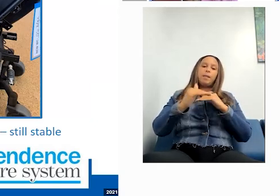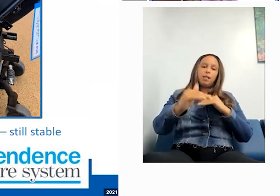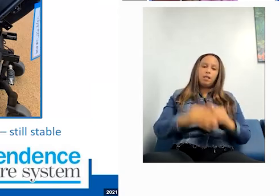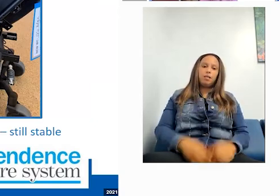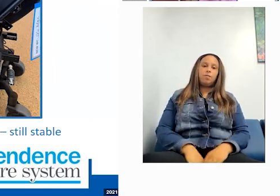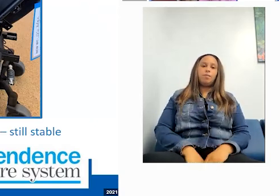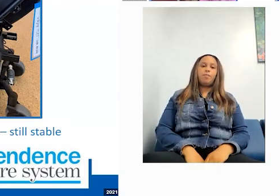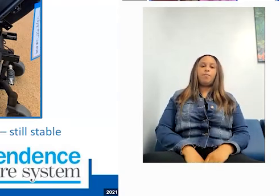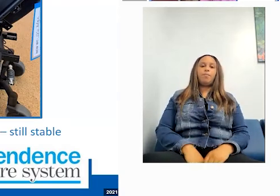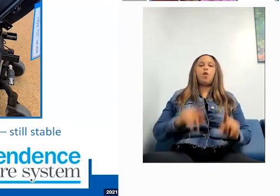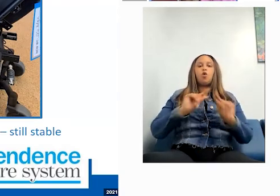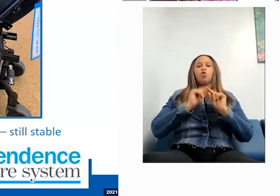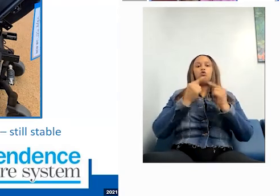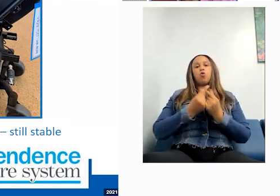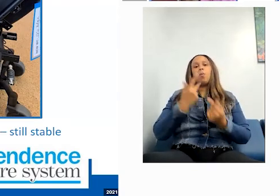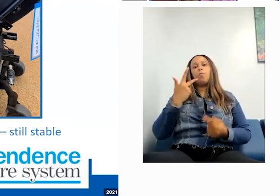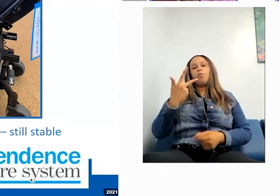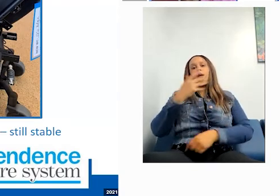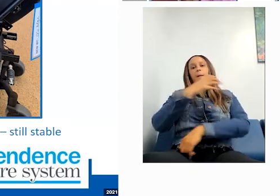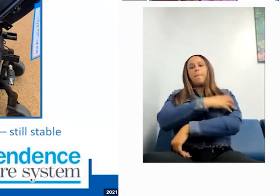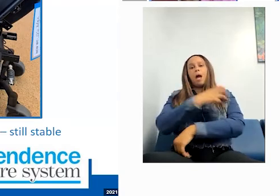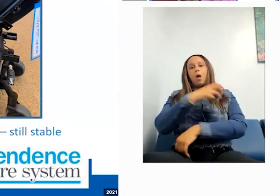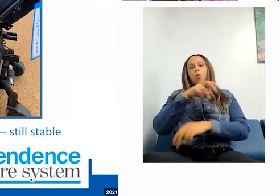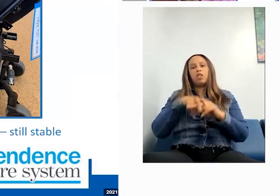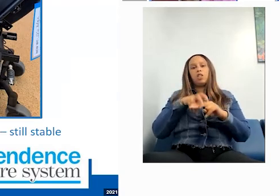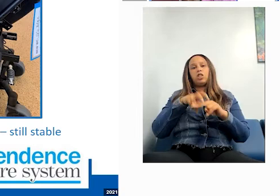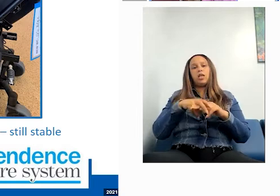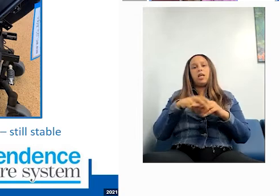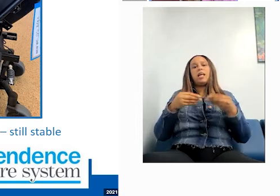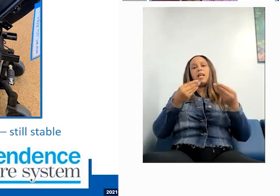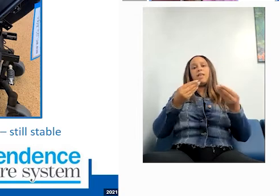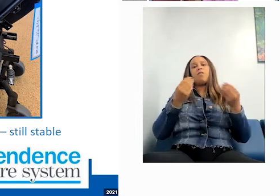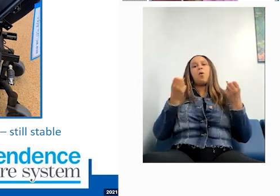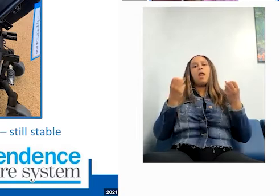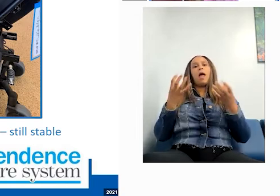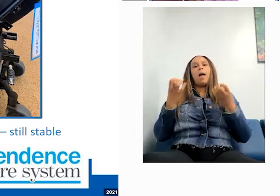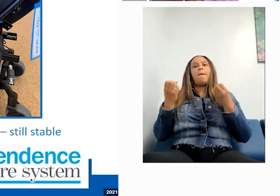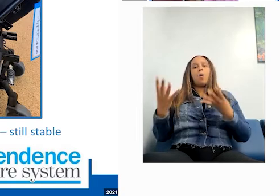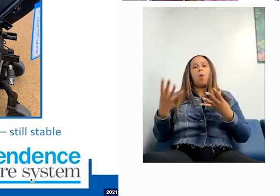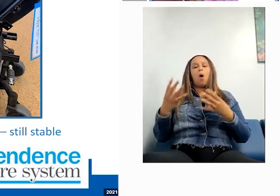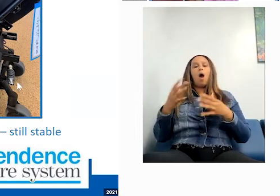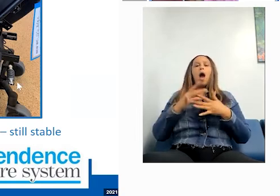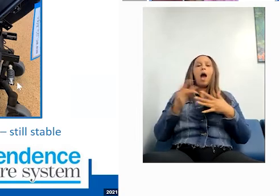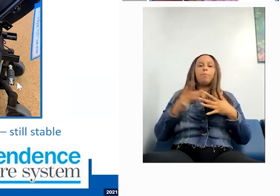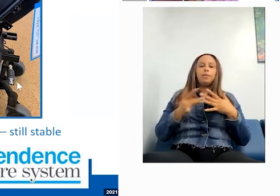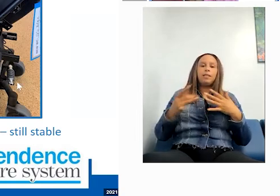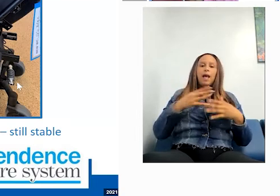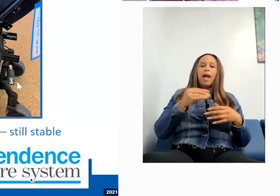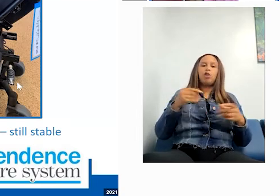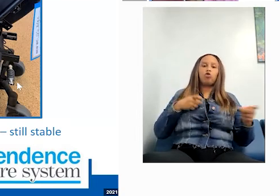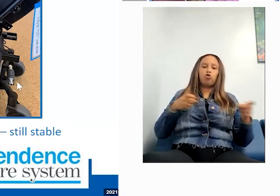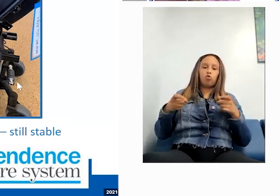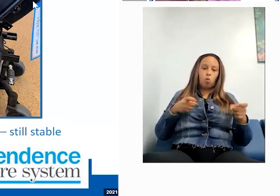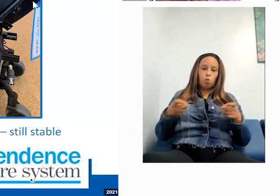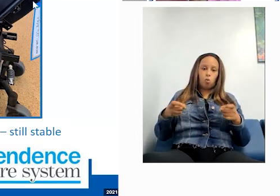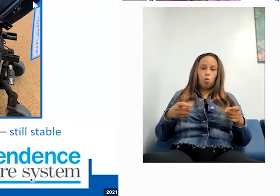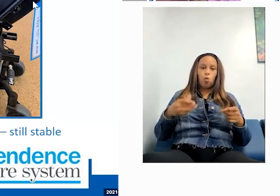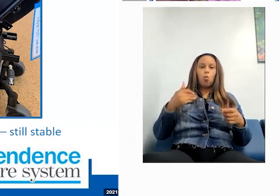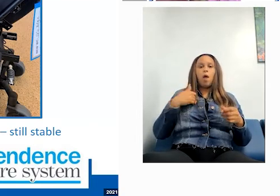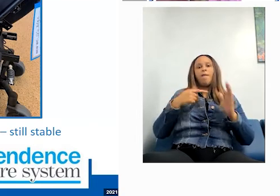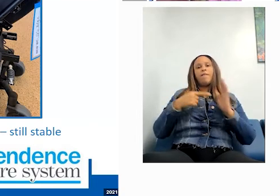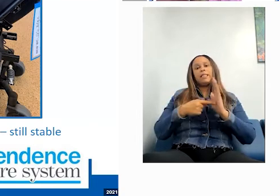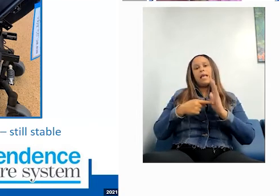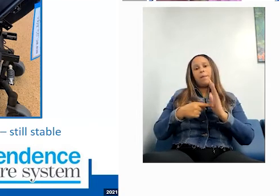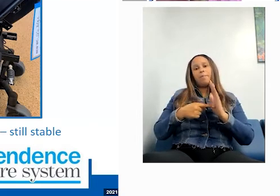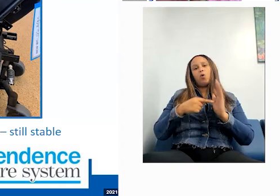Group 3 power chairs give you a lot more options and controls. And here's an example where the display is now showing